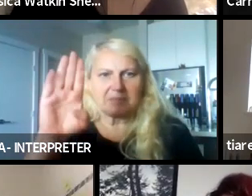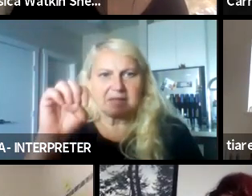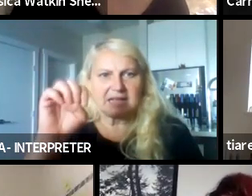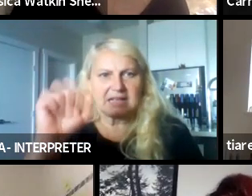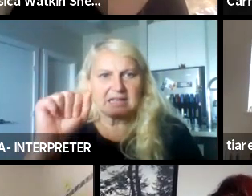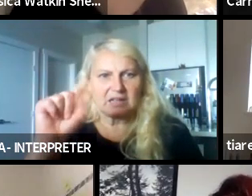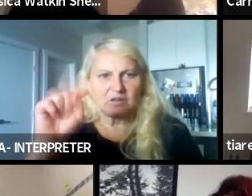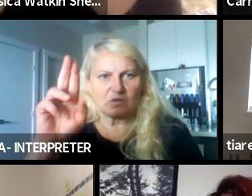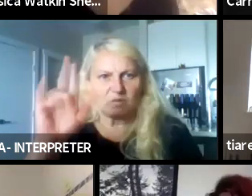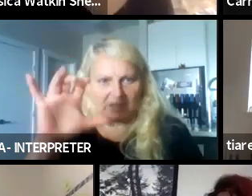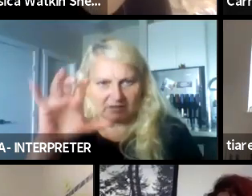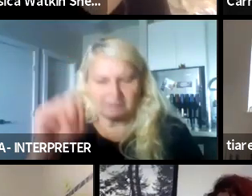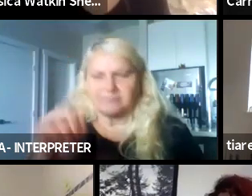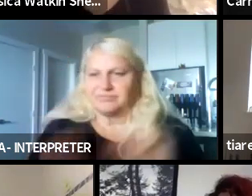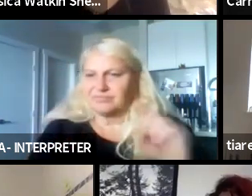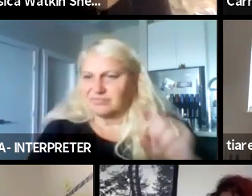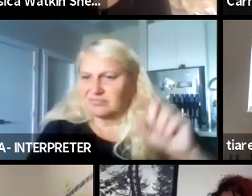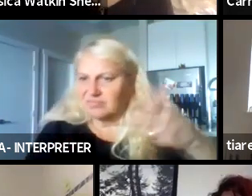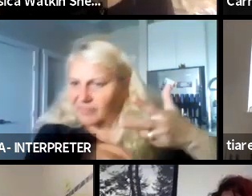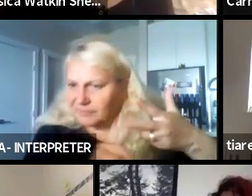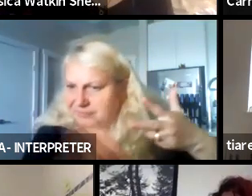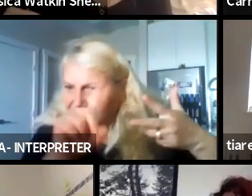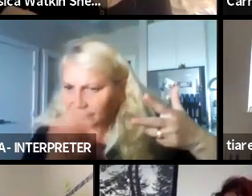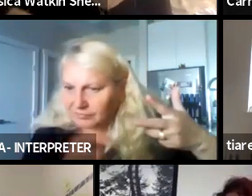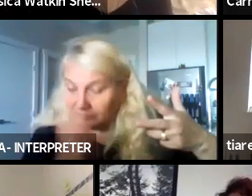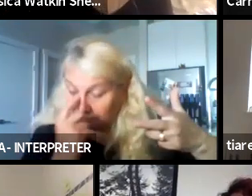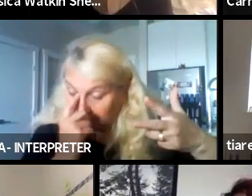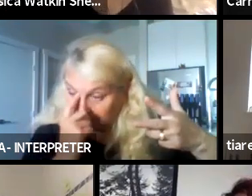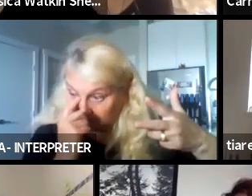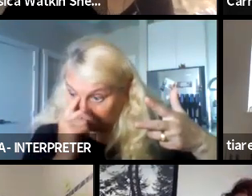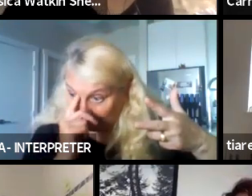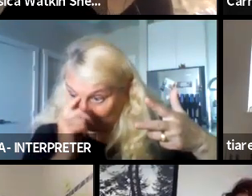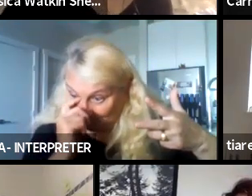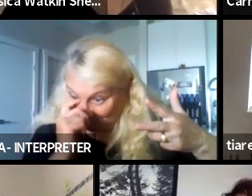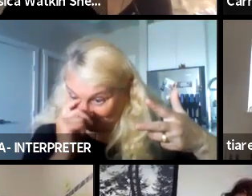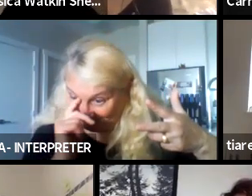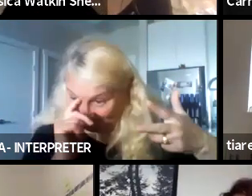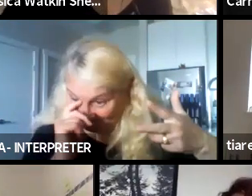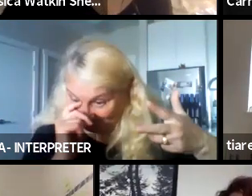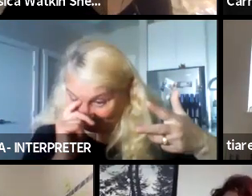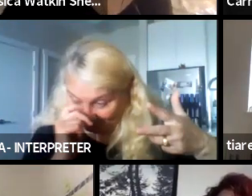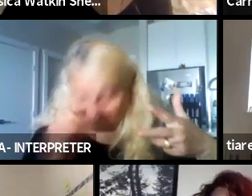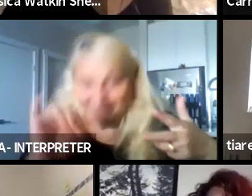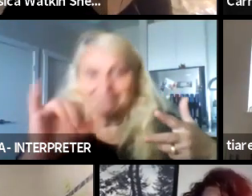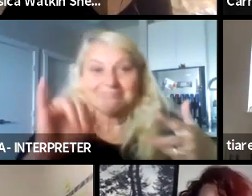very interested in how to deal with microaggressions in virtual